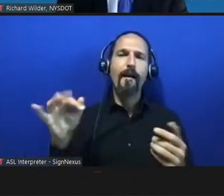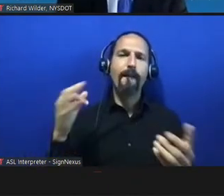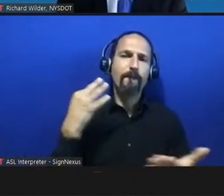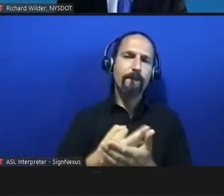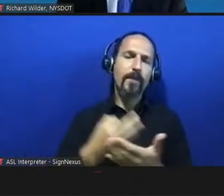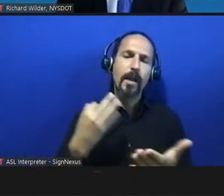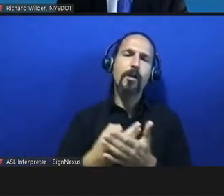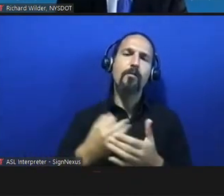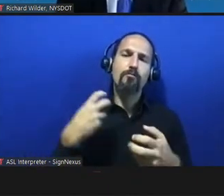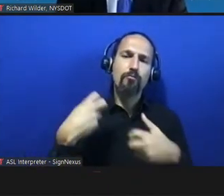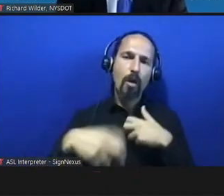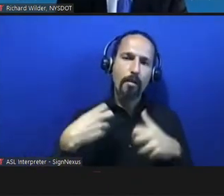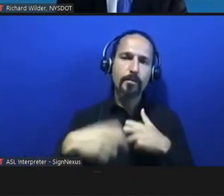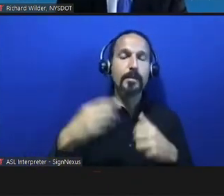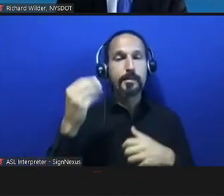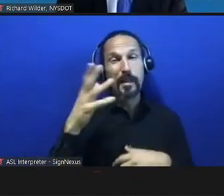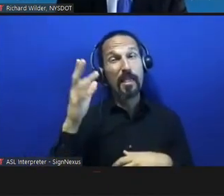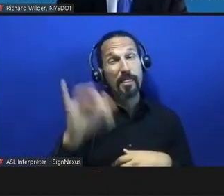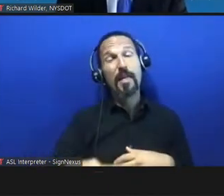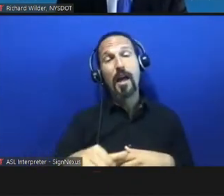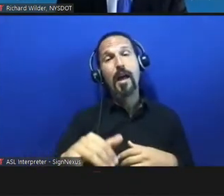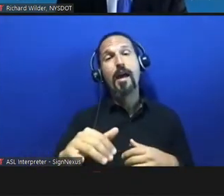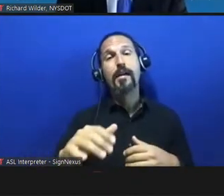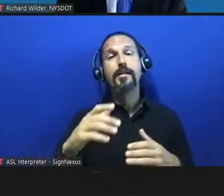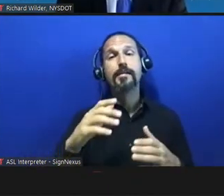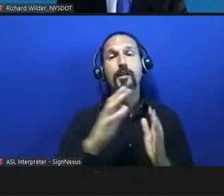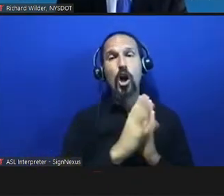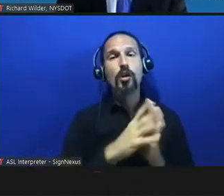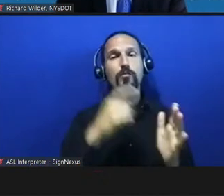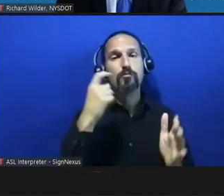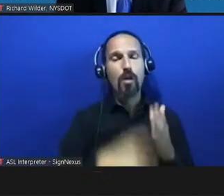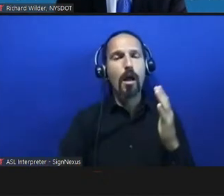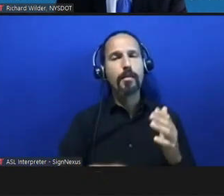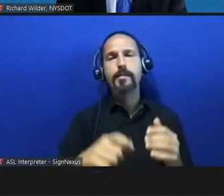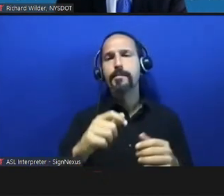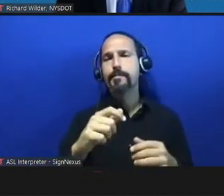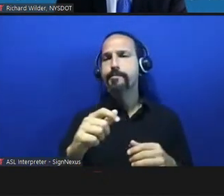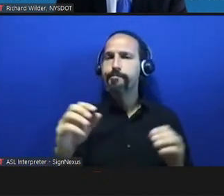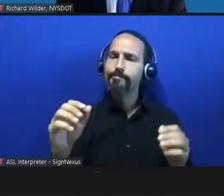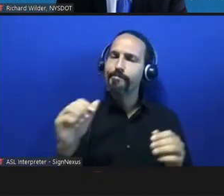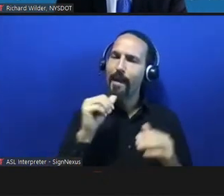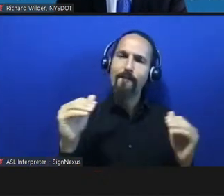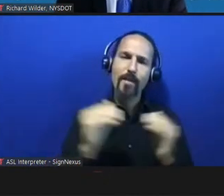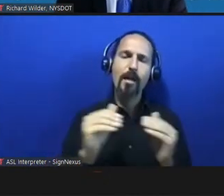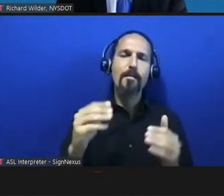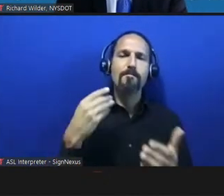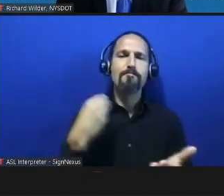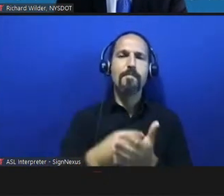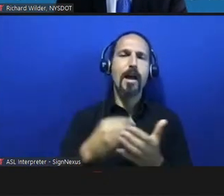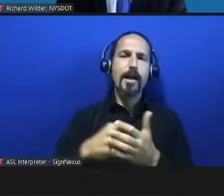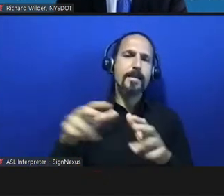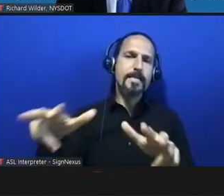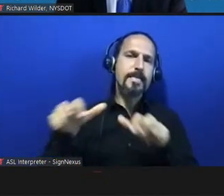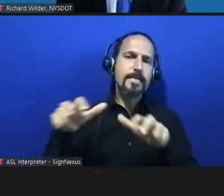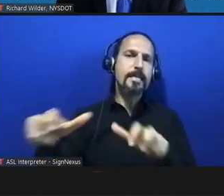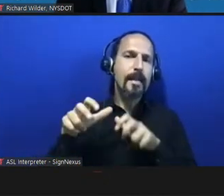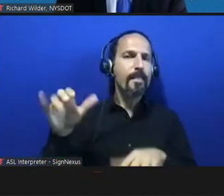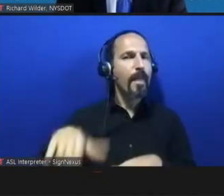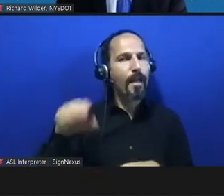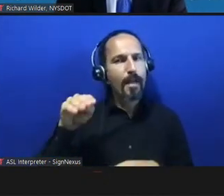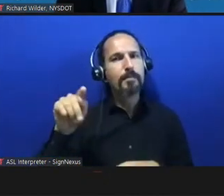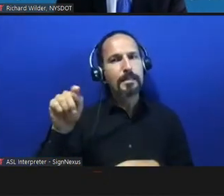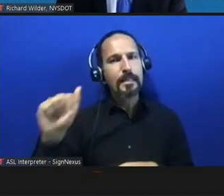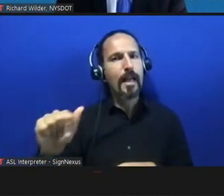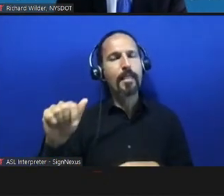hardship congestion prices are heartless unfair money grab by the MCA as